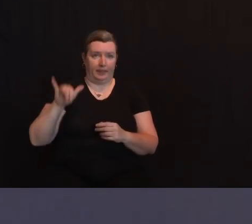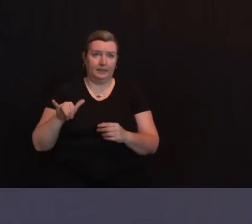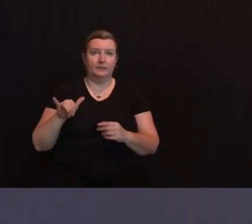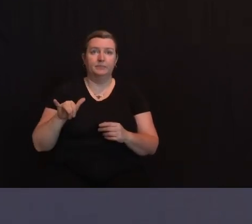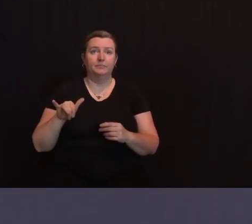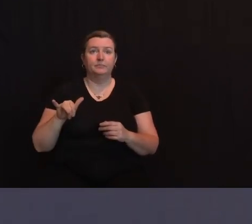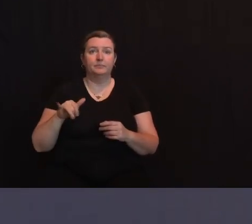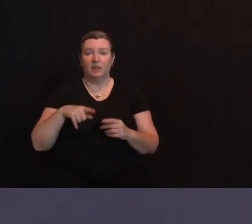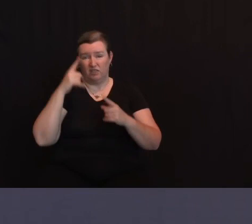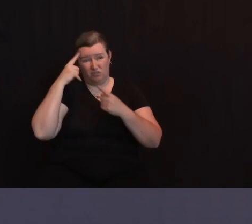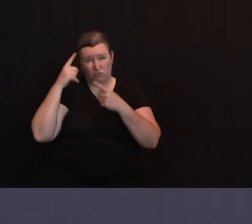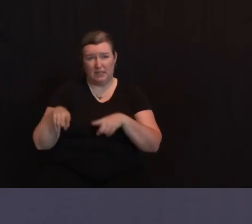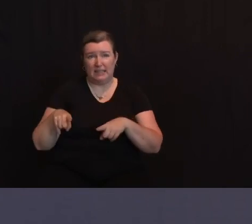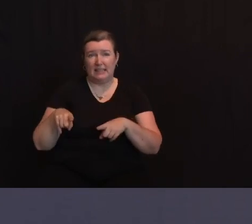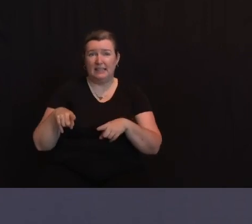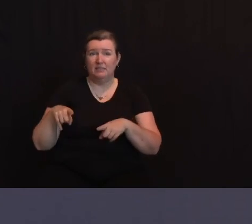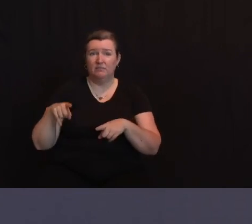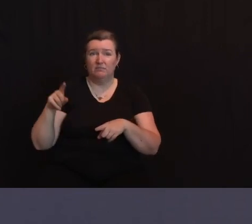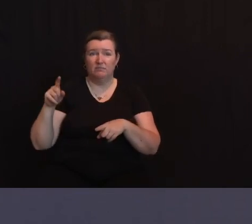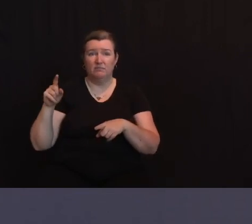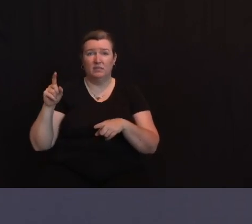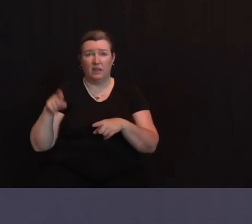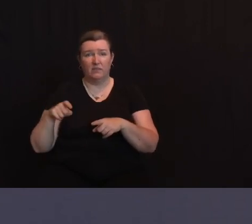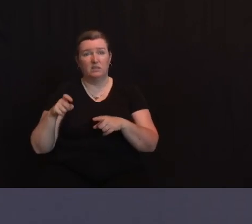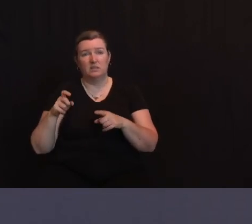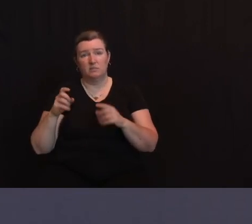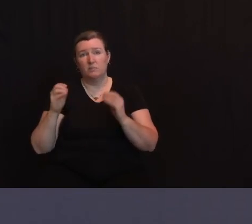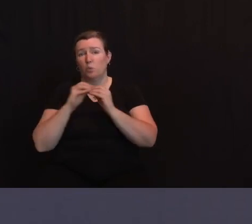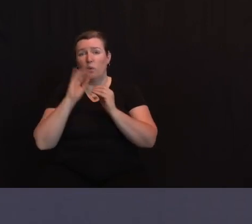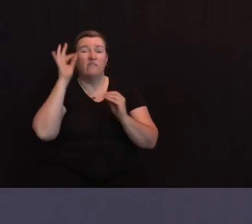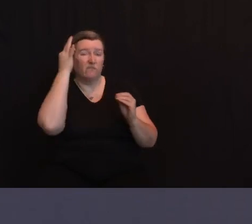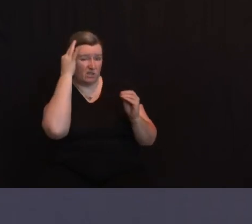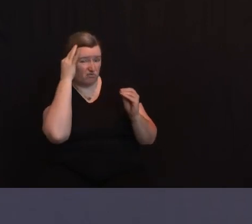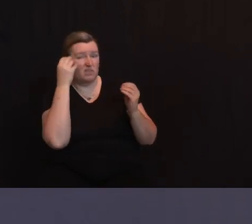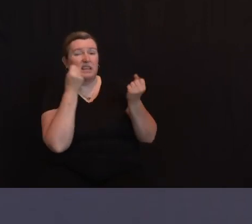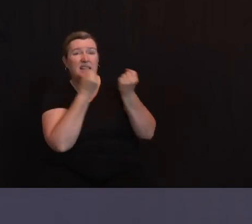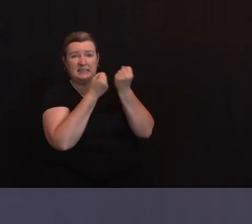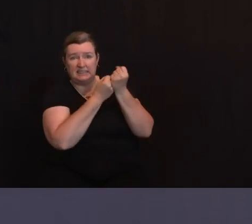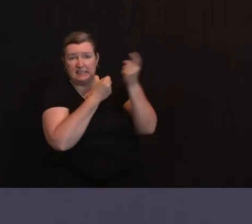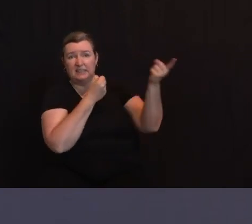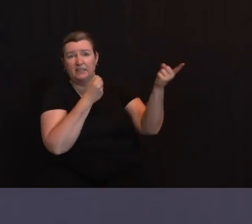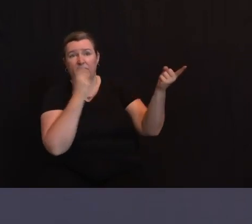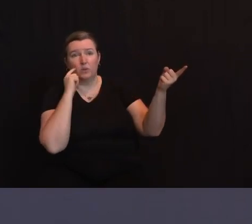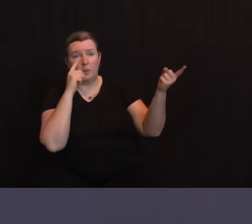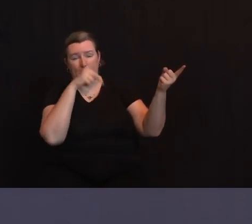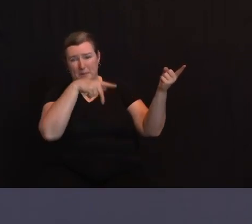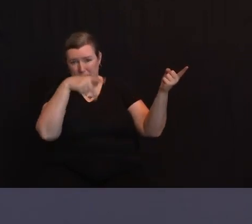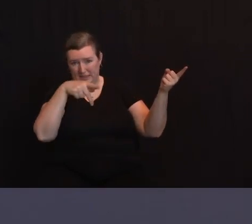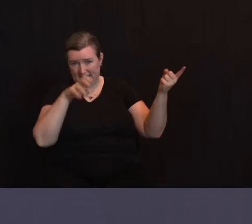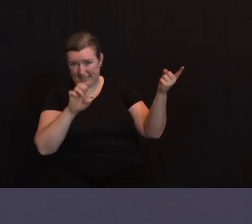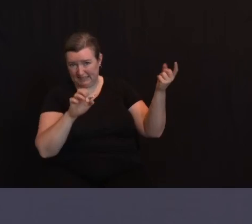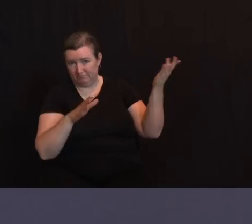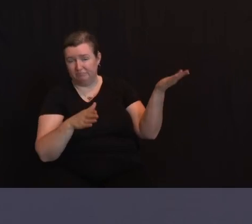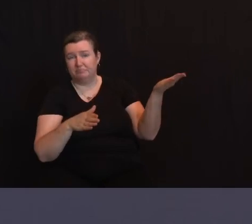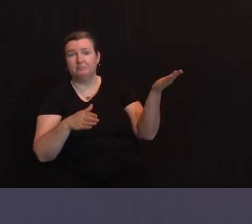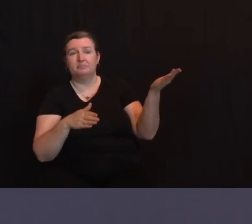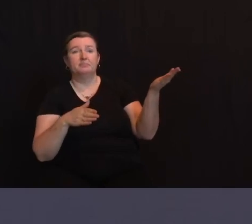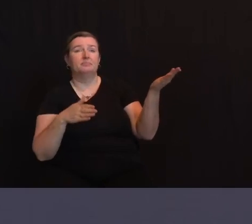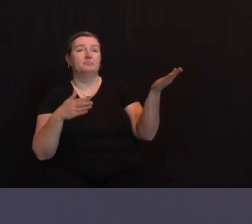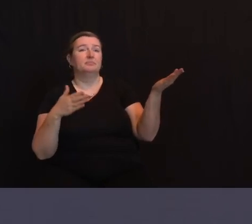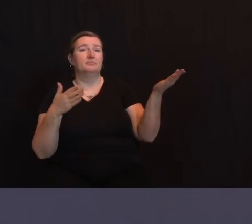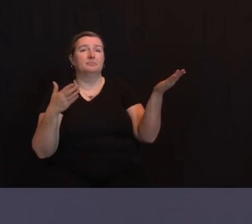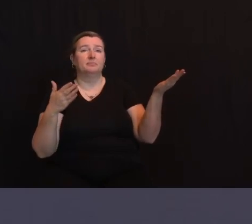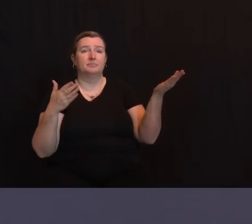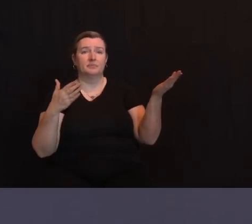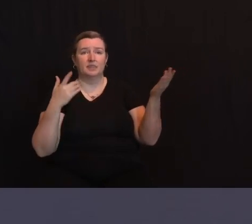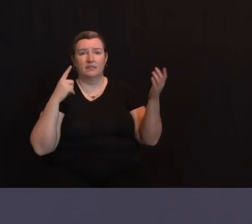money to help us open schools responsibly with PPE, proper social distancing, barriers, etc. Putting